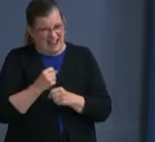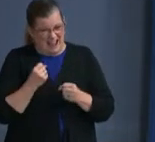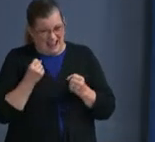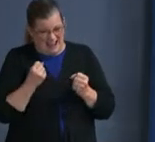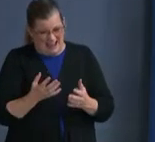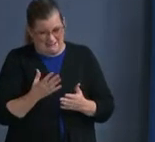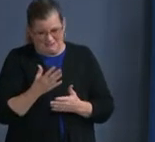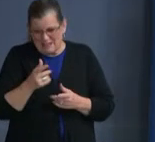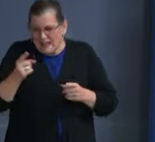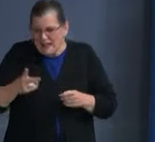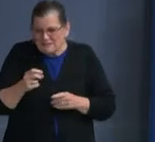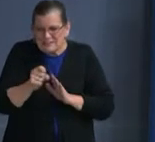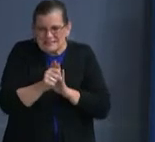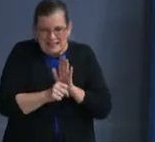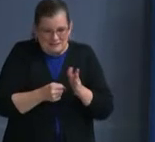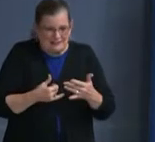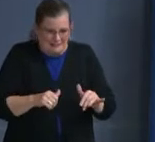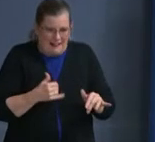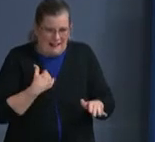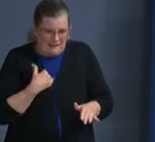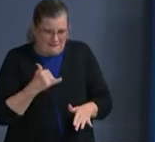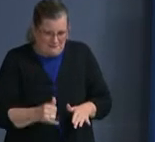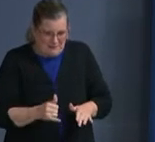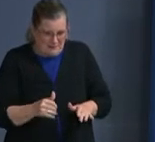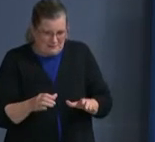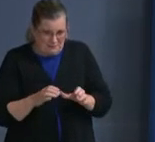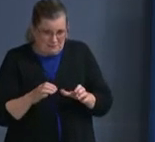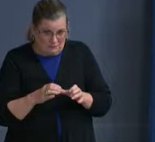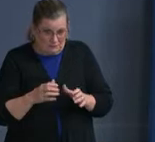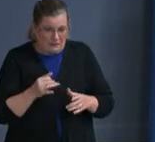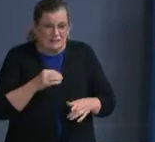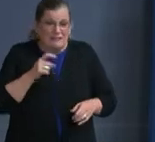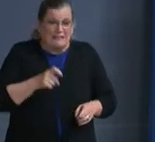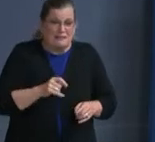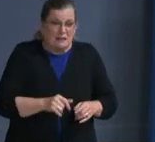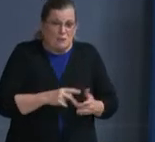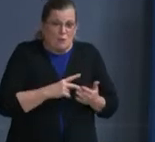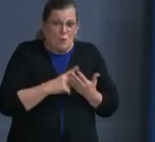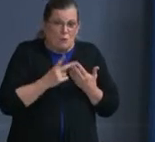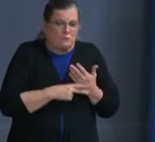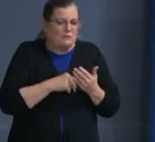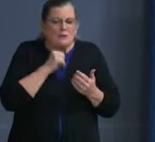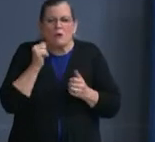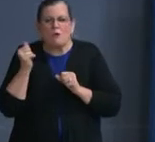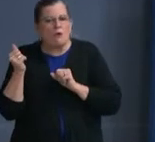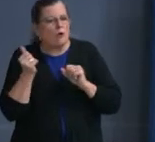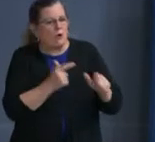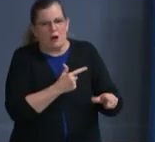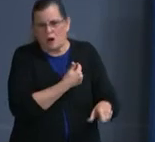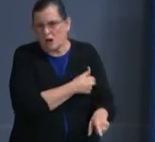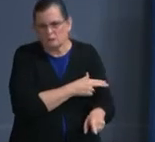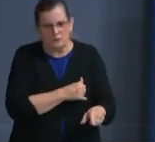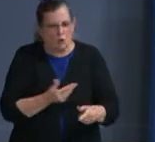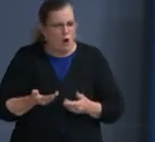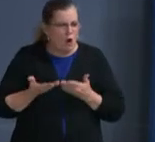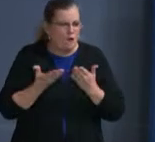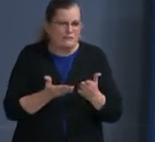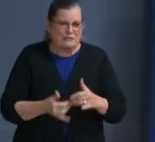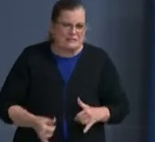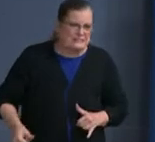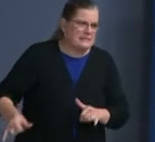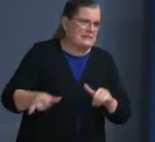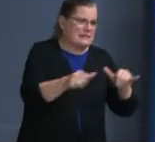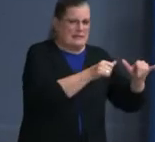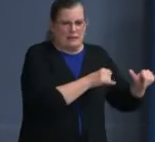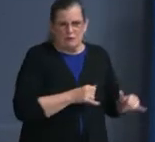have a Certificate of Need program, not all of our hospitals offer the same types of services. So some of them have more specialized